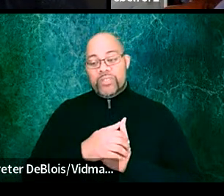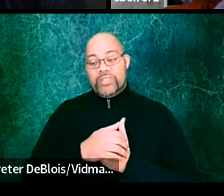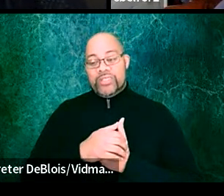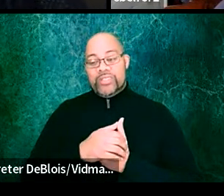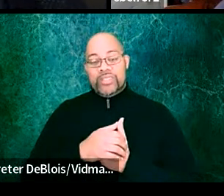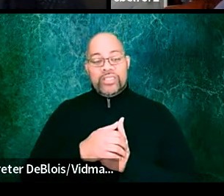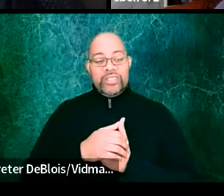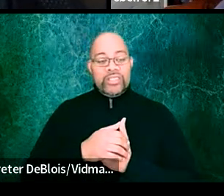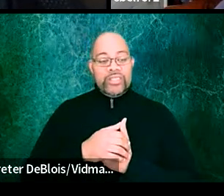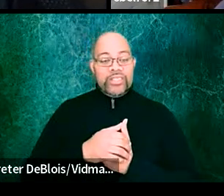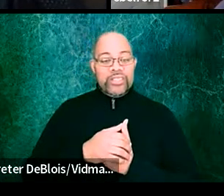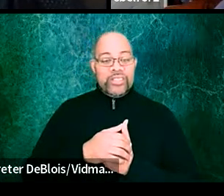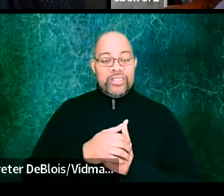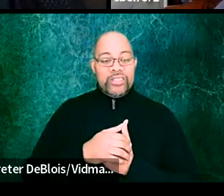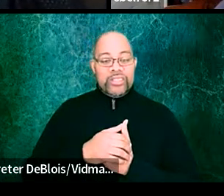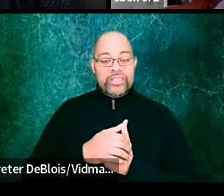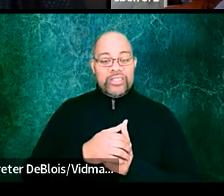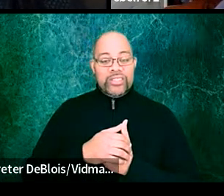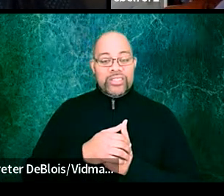male.